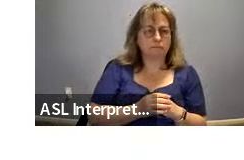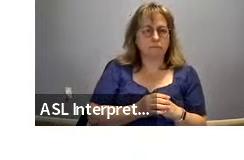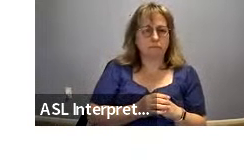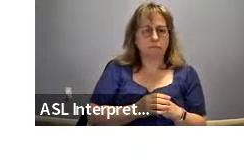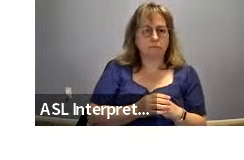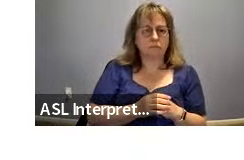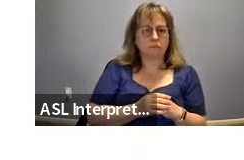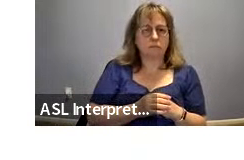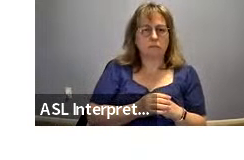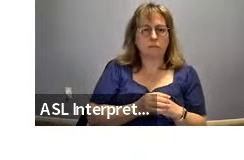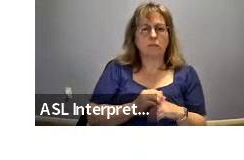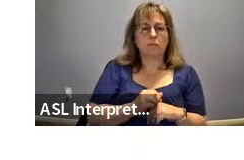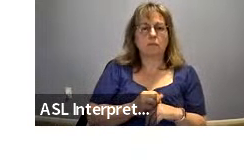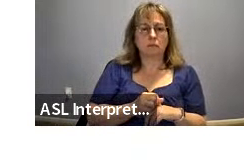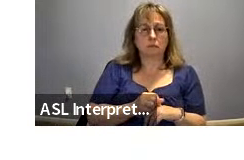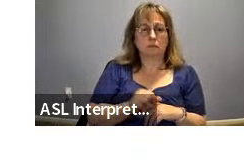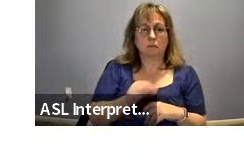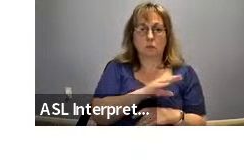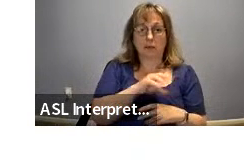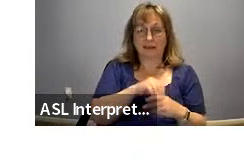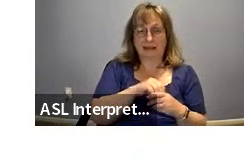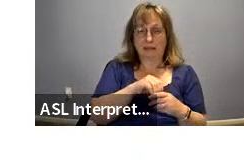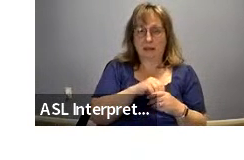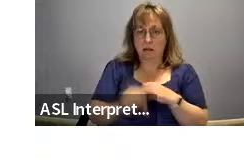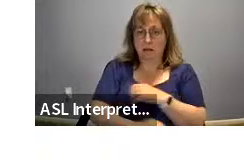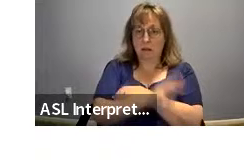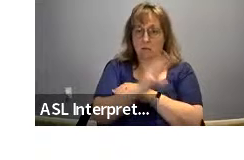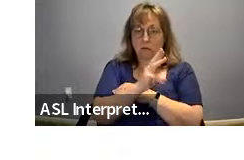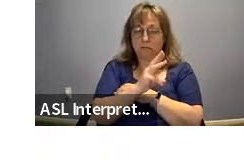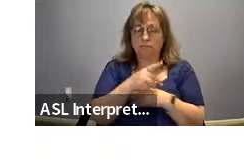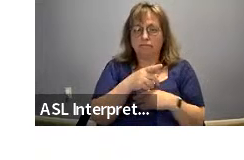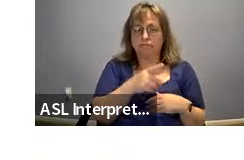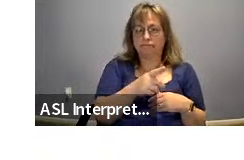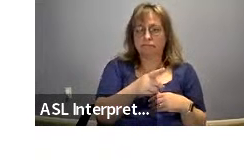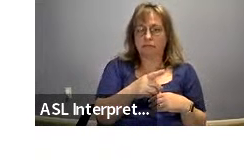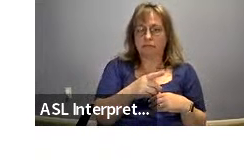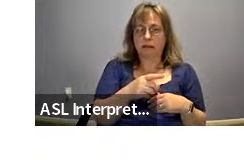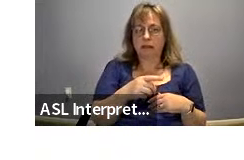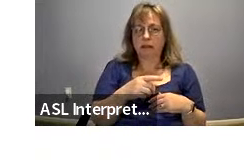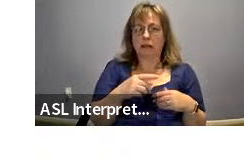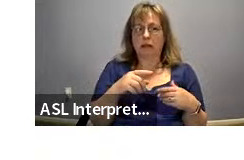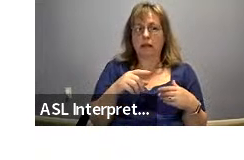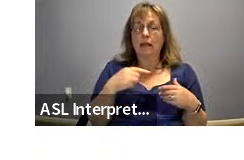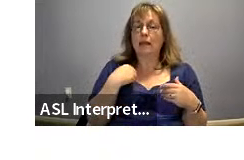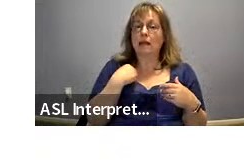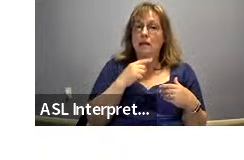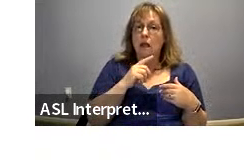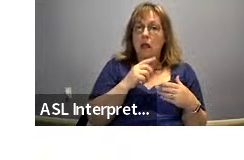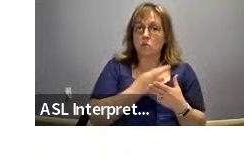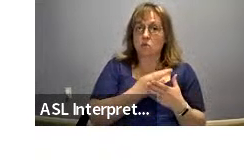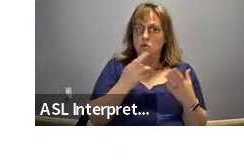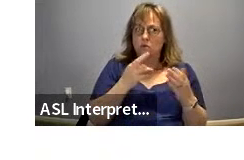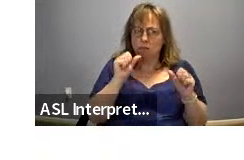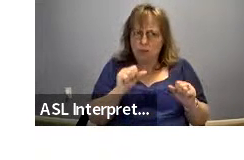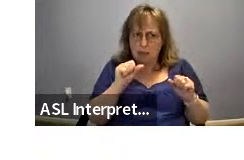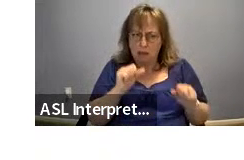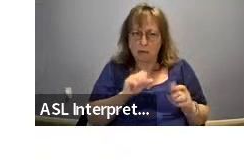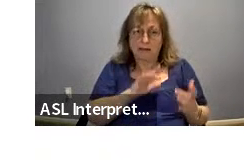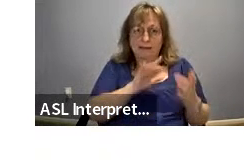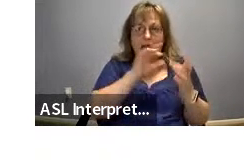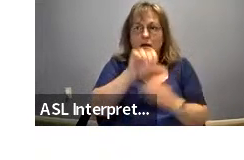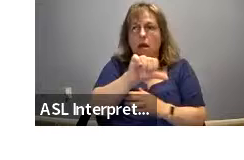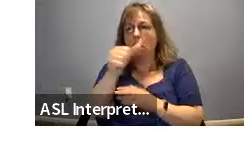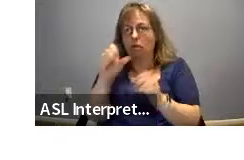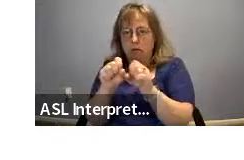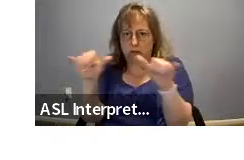Beyond what's done inside of the Skyward software, it also acts as a source for connecting and feeding to other